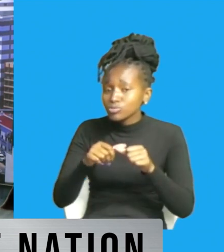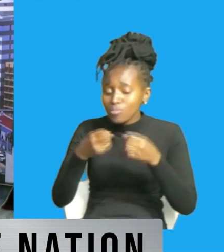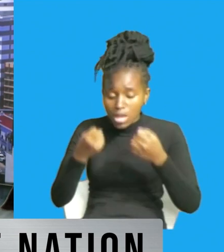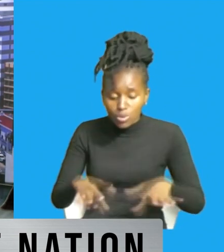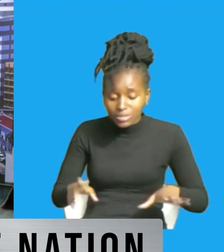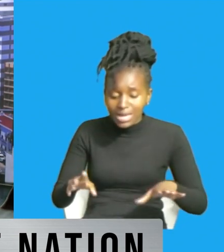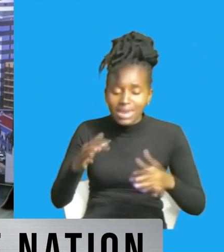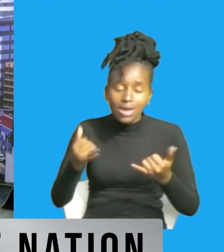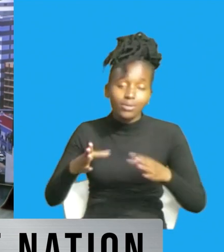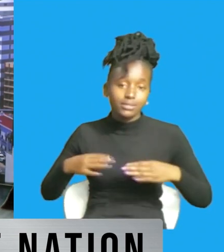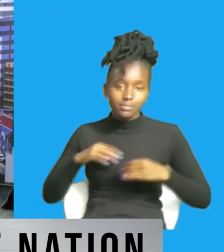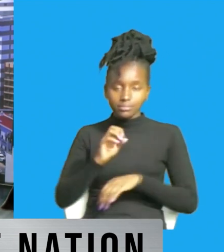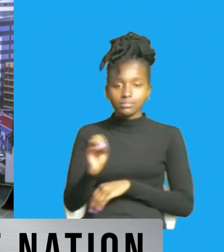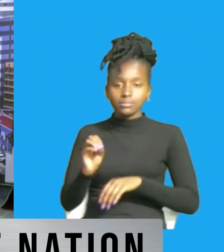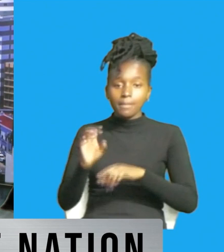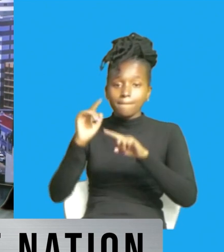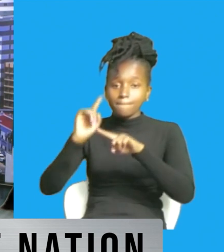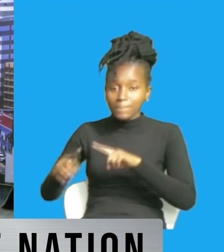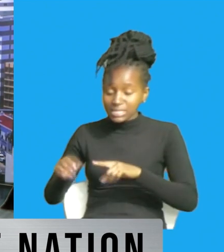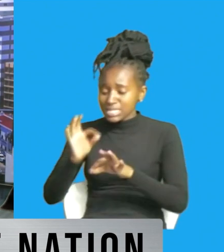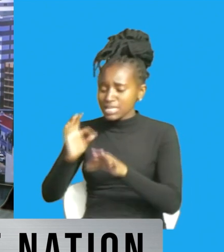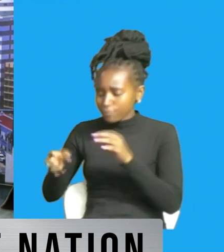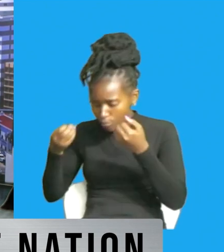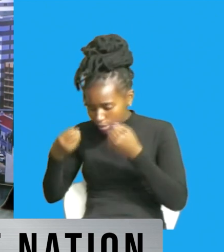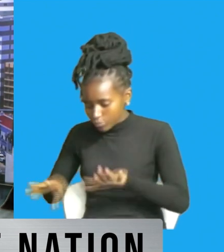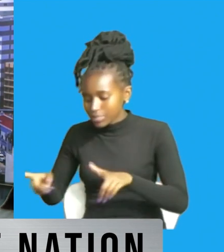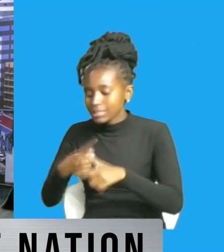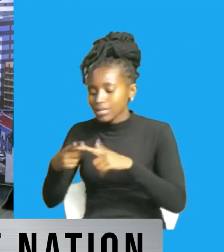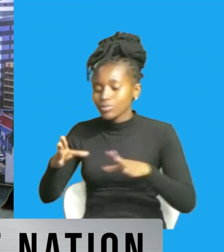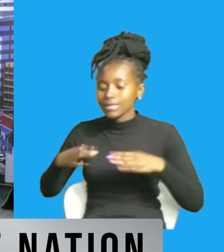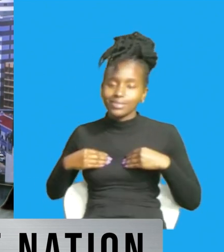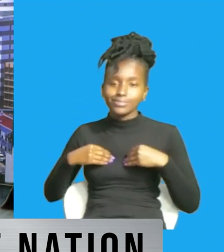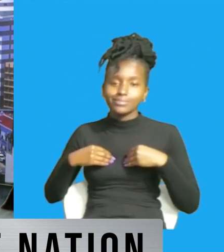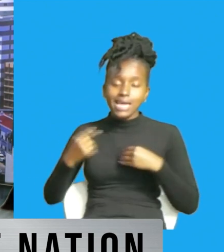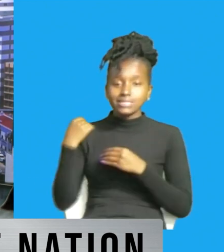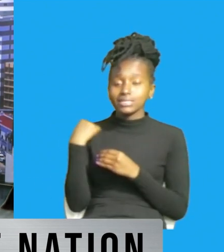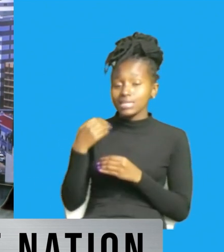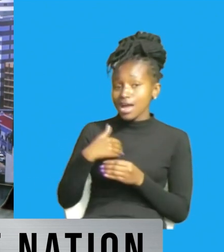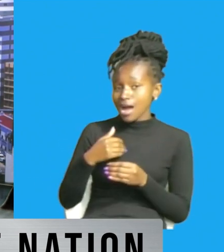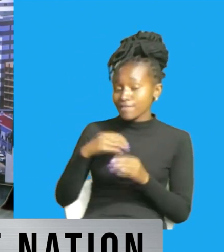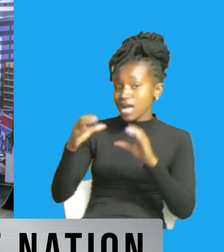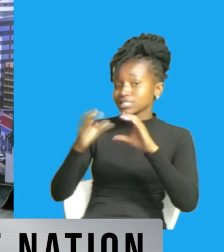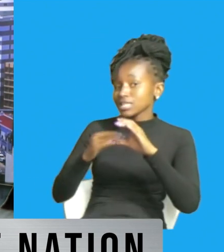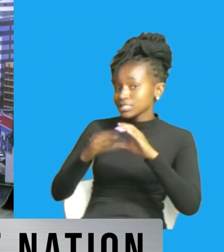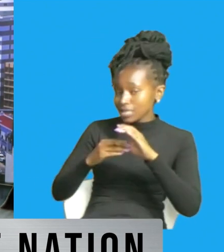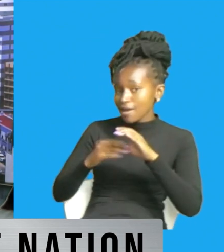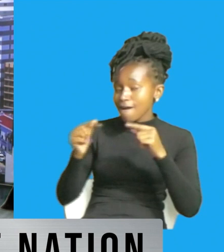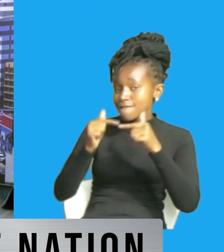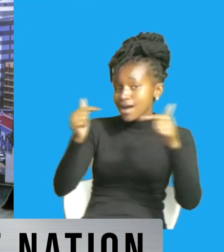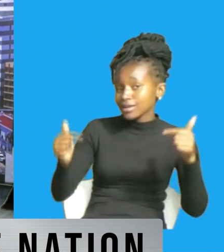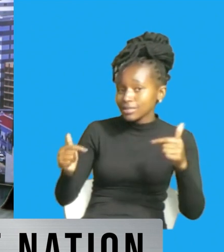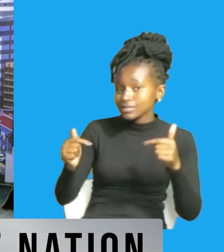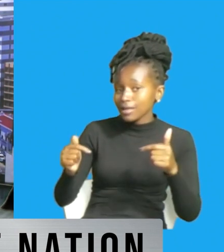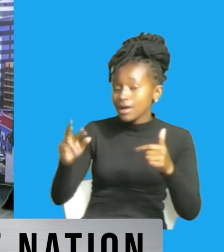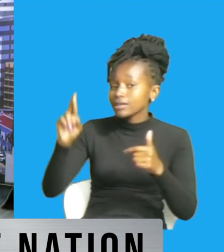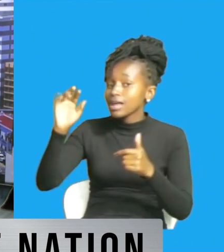way that if you lose, hata wewe unaitikia. Jana Chelsea walicheza na Real Madrid. Uliona kama wamepiga kelele, wameandamana?